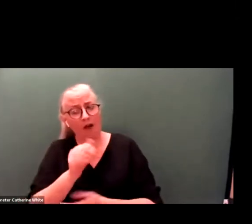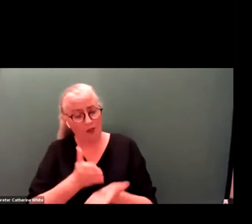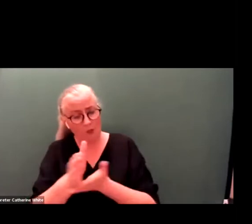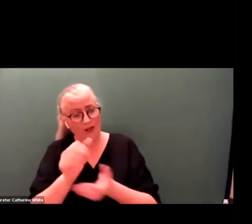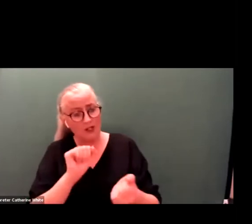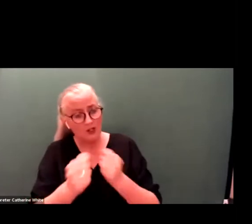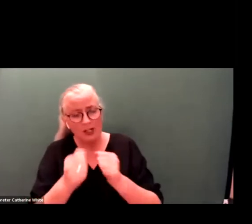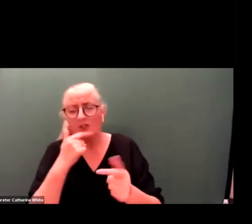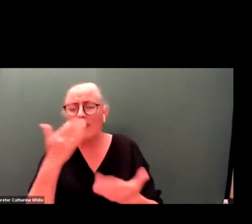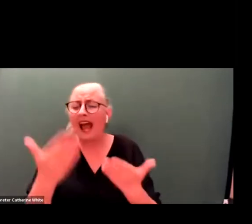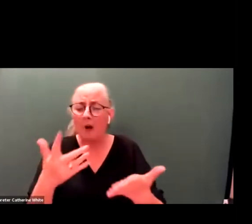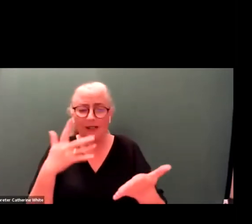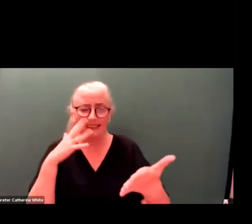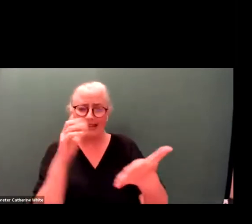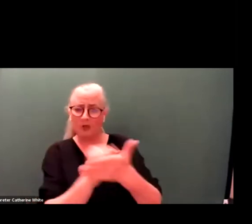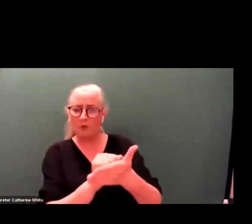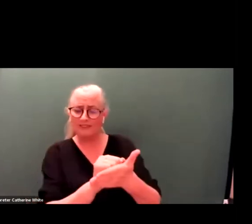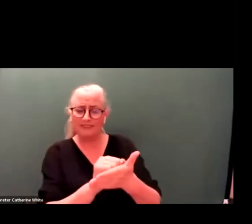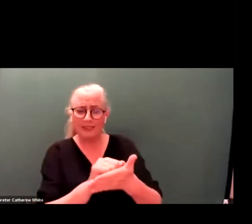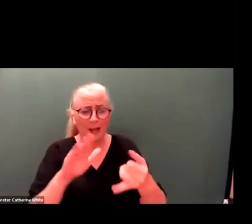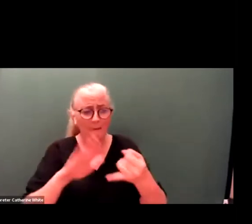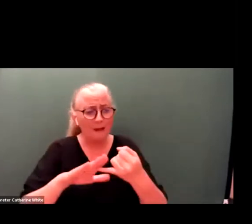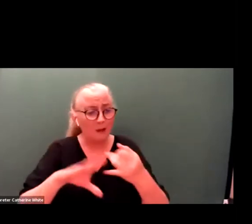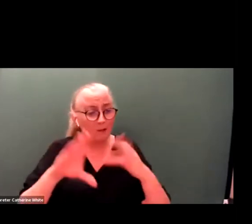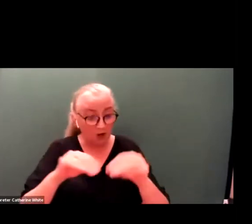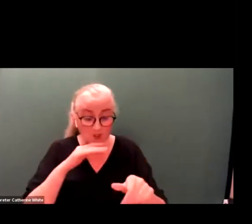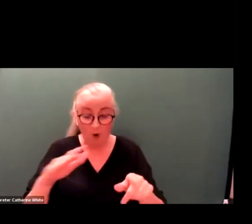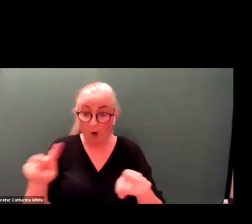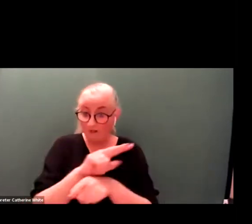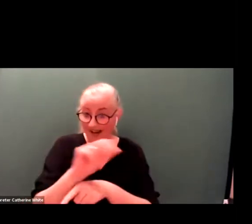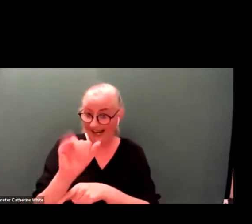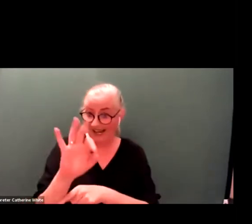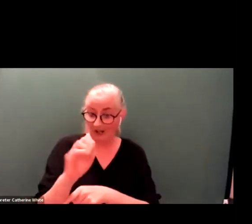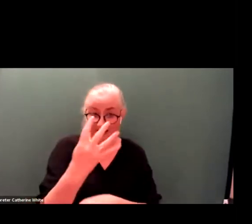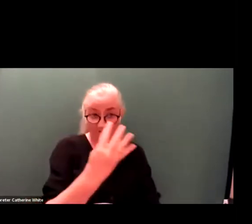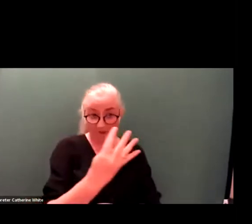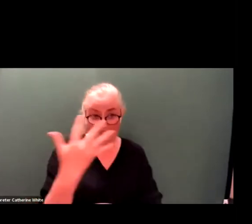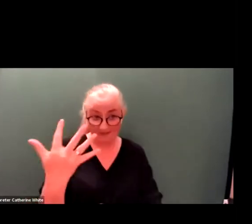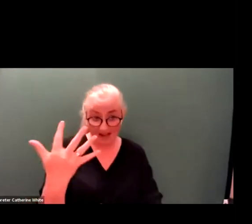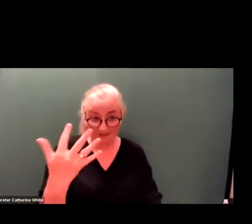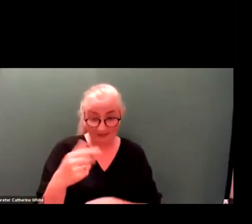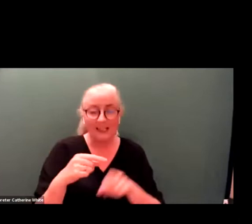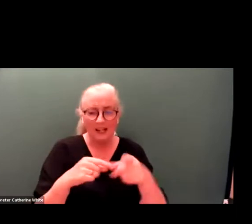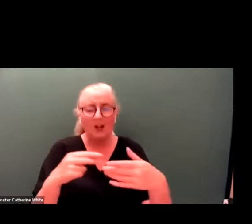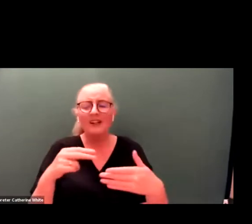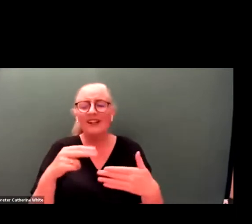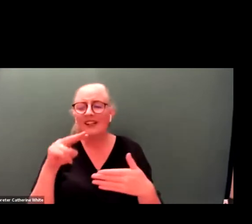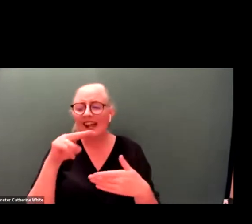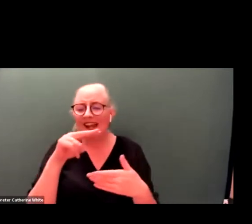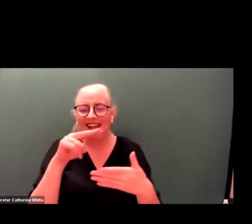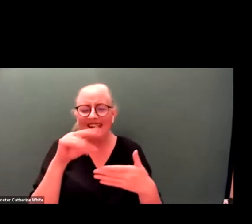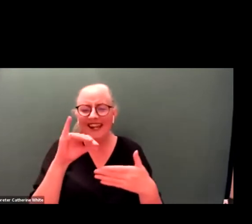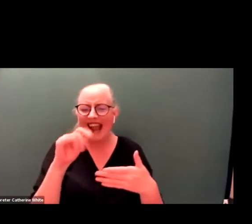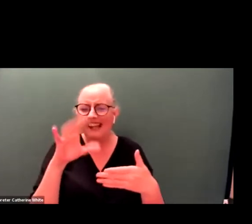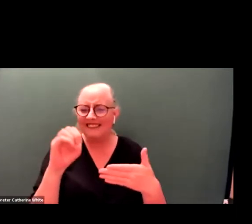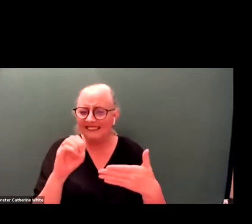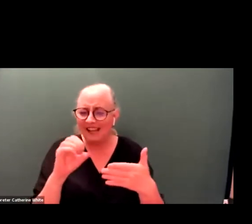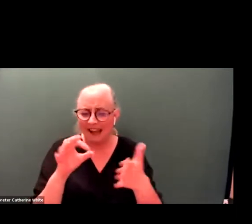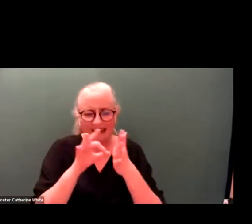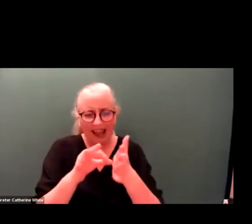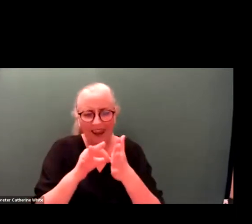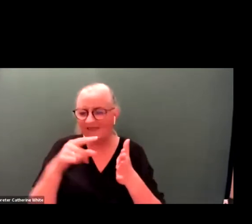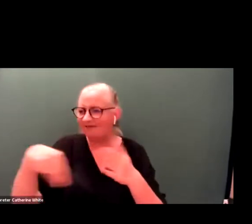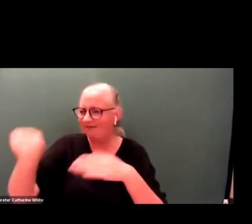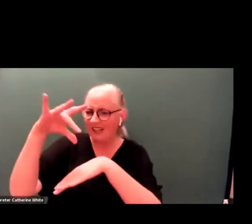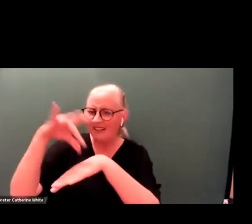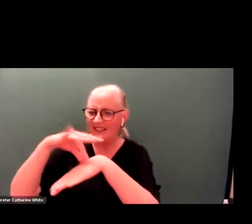diagnose menopause? So in women over the age of 45, the NICE guidelines, which are the guidelines that GPs and other doctors